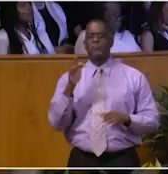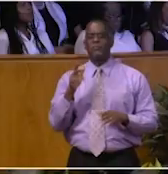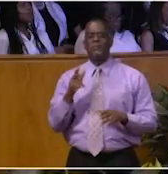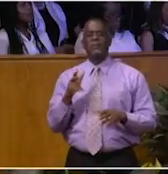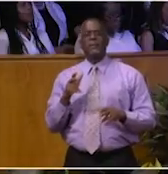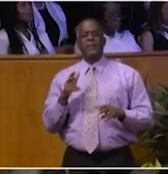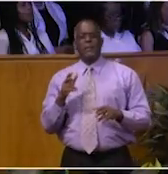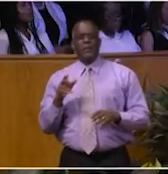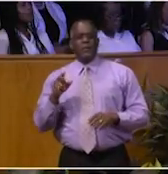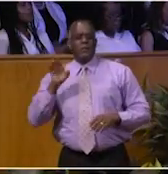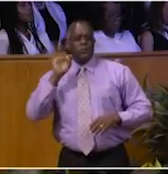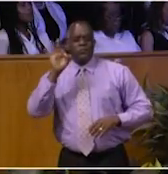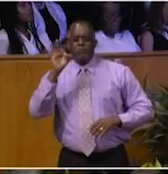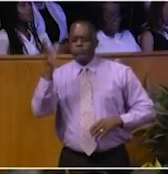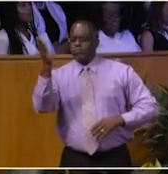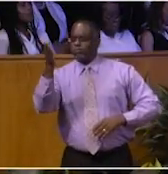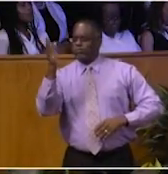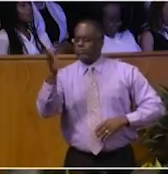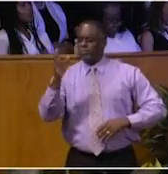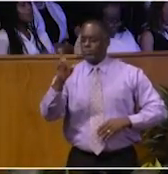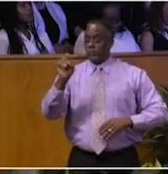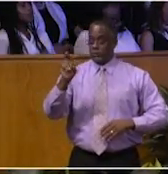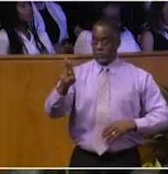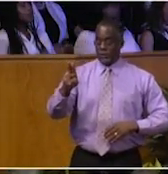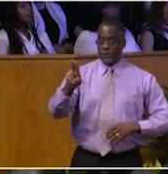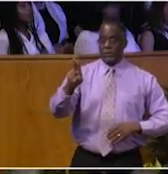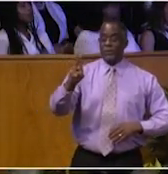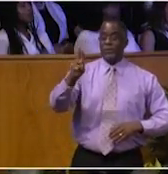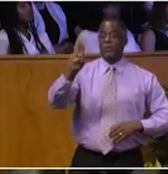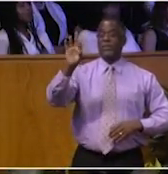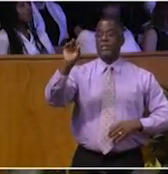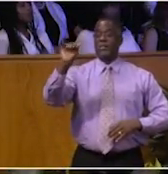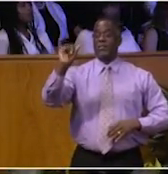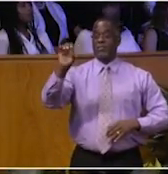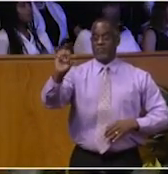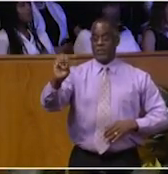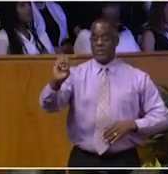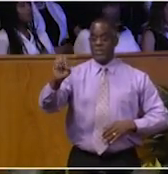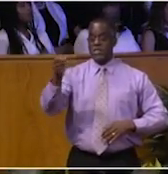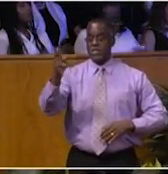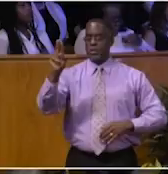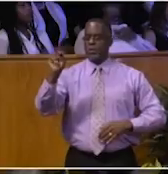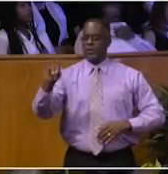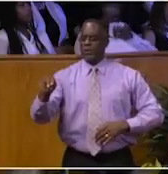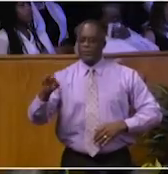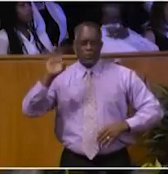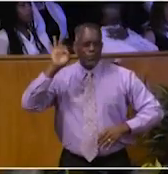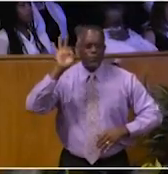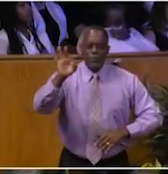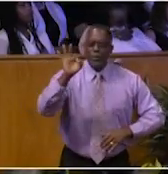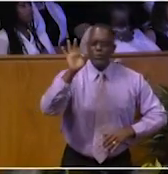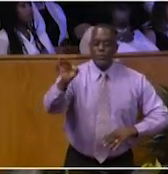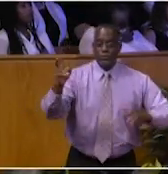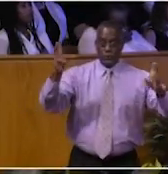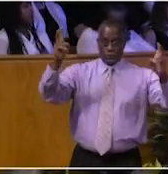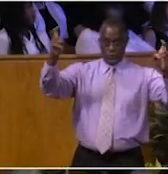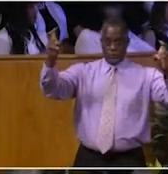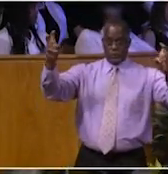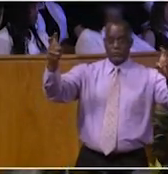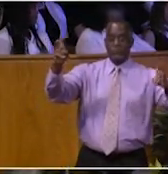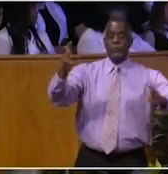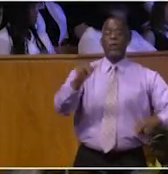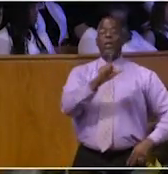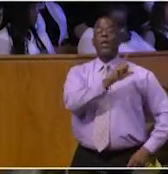anointed message given by Dr. Faye Gunn when she preached on the subject, the